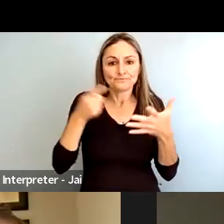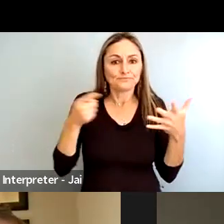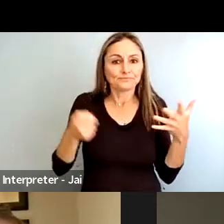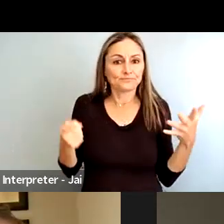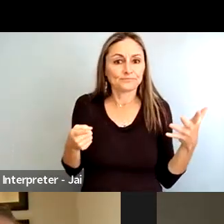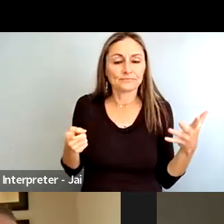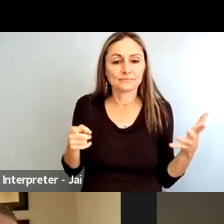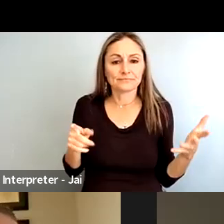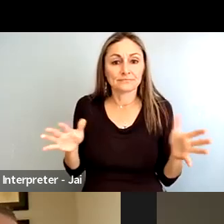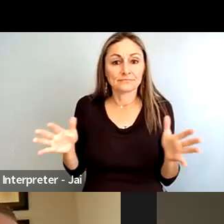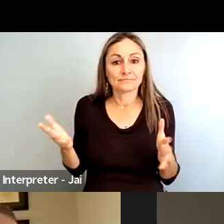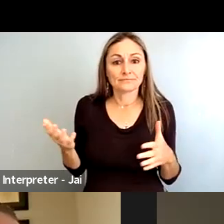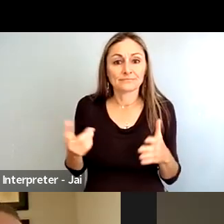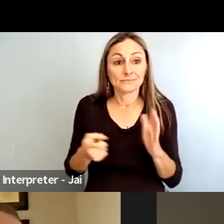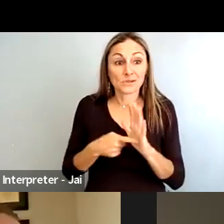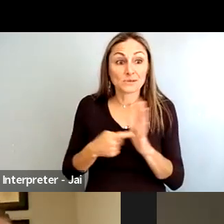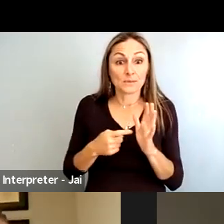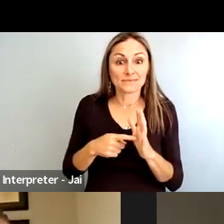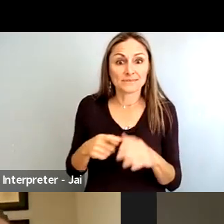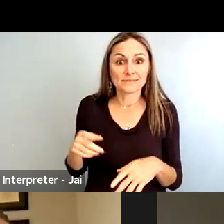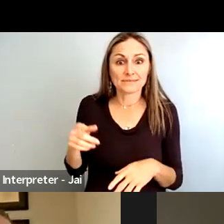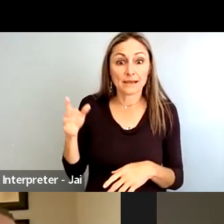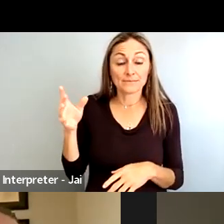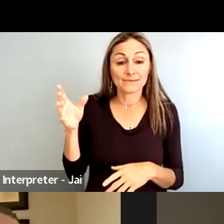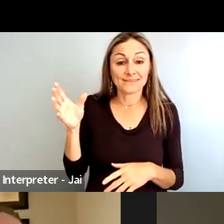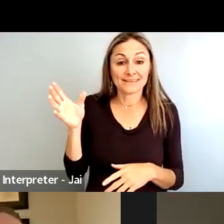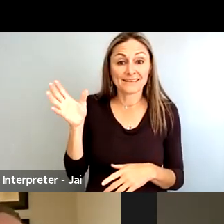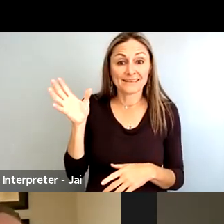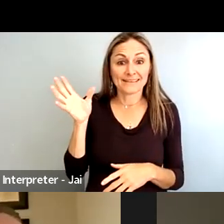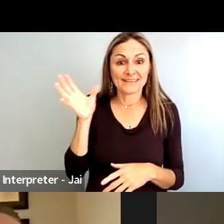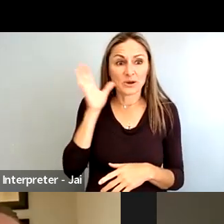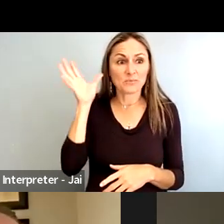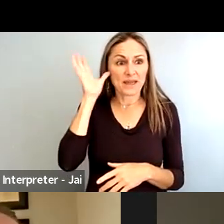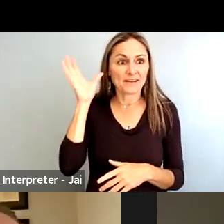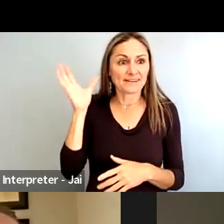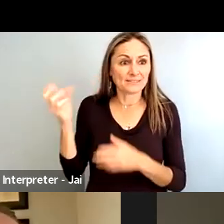So sometimes your parents driving you to places is kind of a good thing.